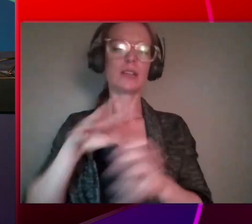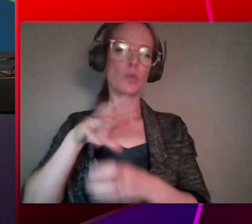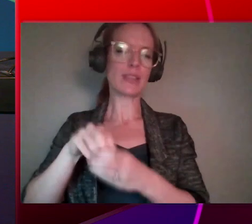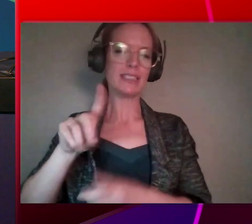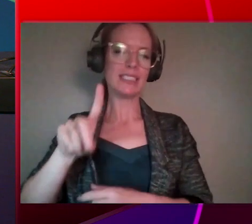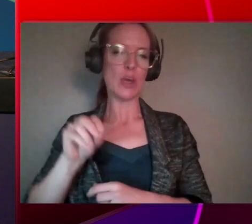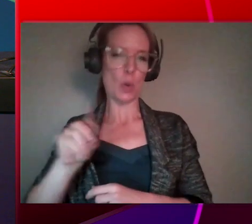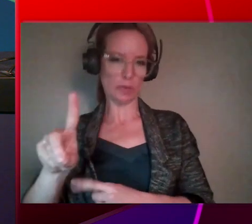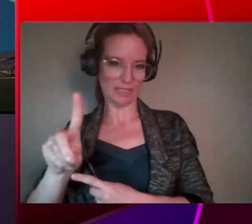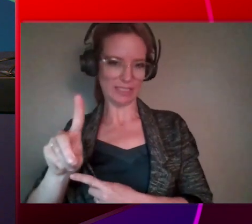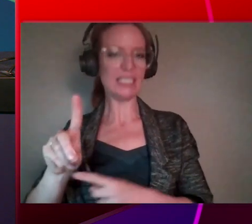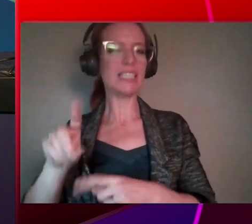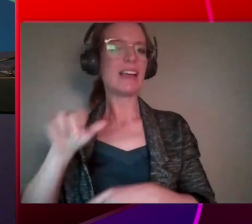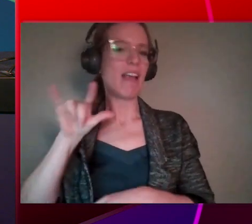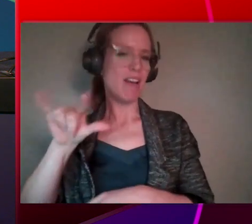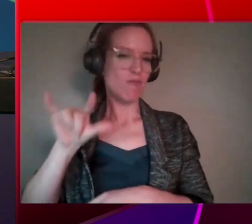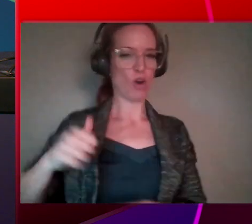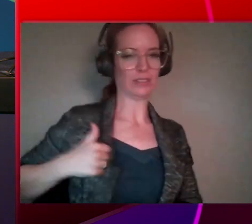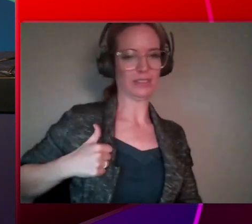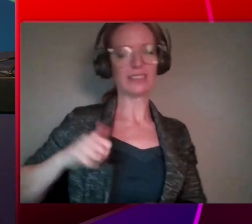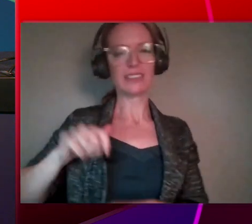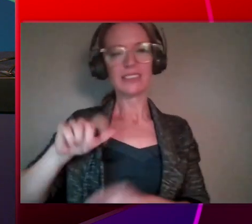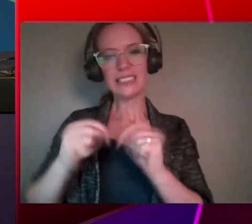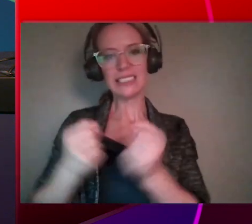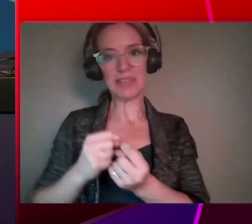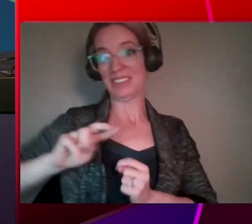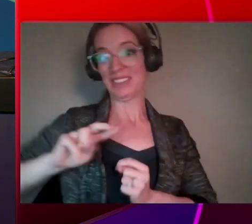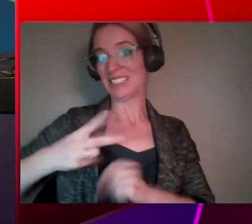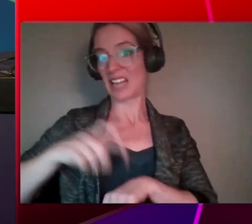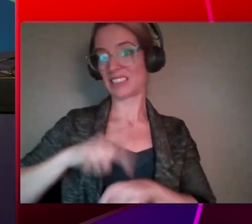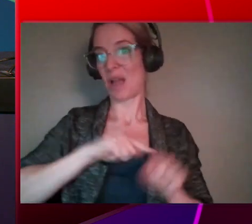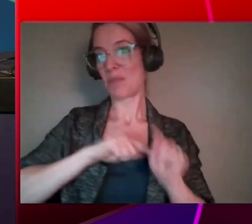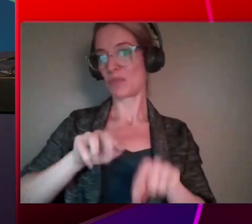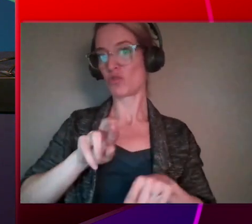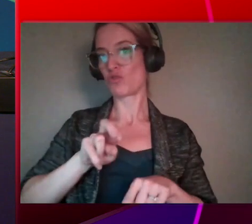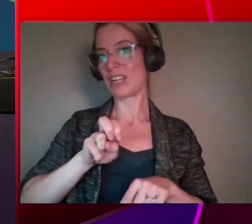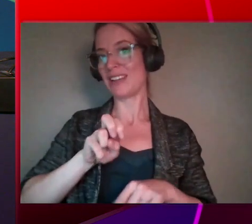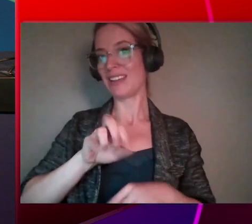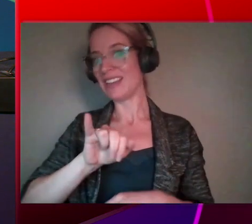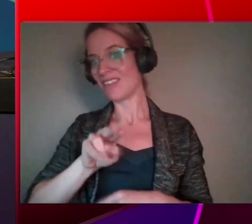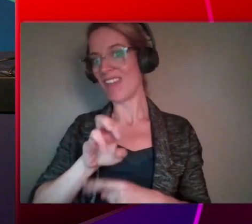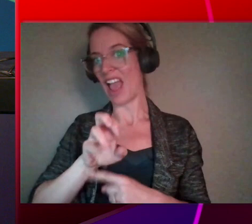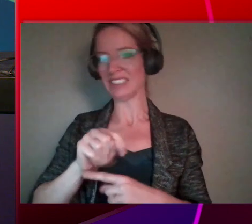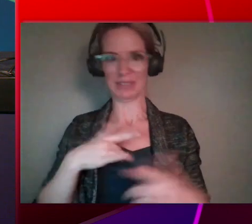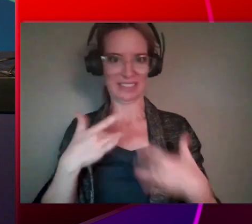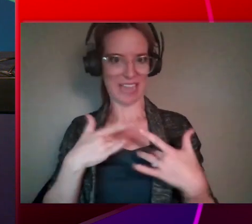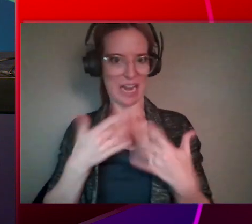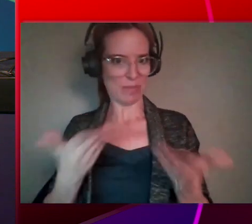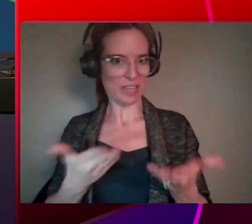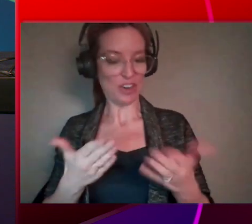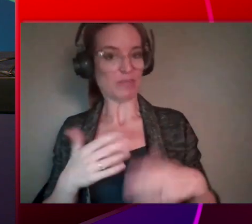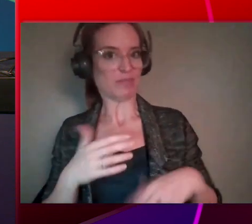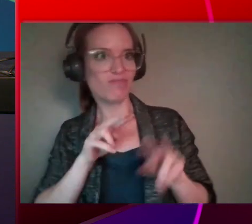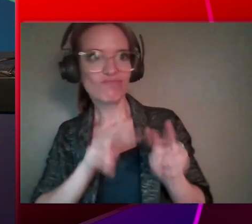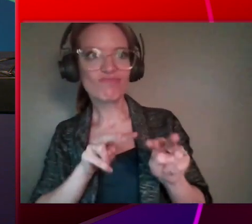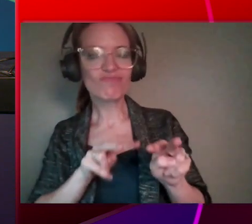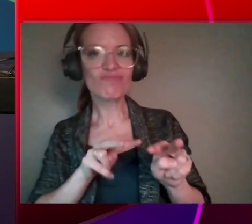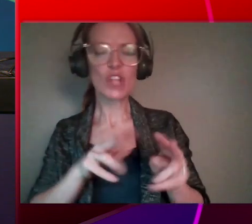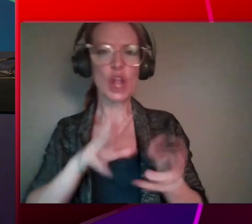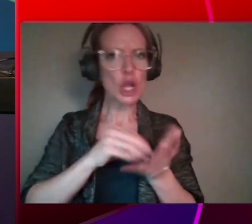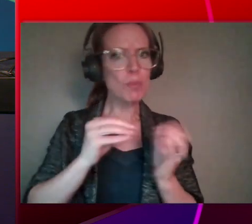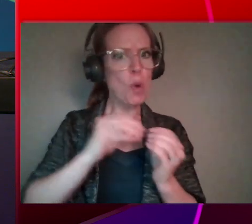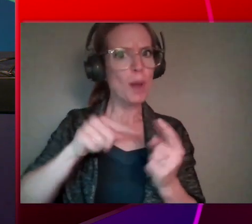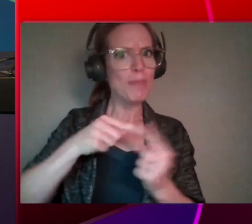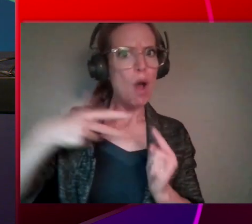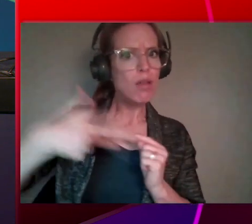I'm excited to be here on stage with you guys, and really excited to talk and learn a little bit more about Lambda and what's new with